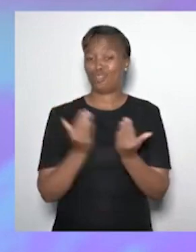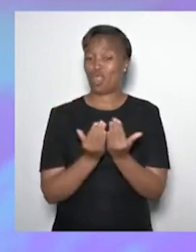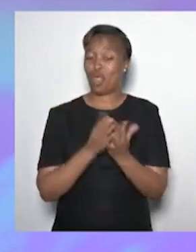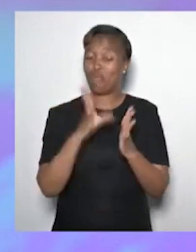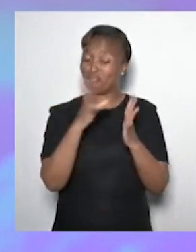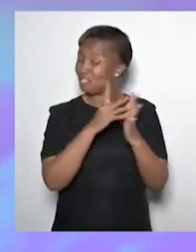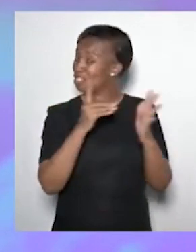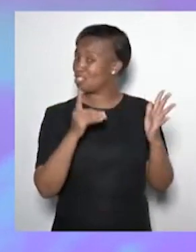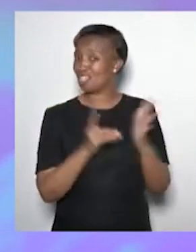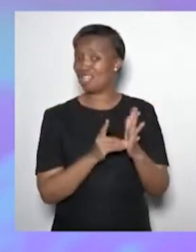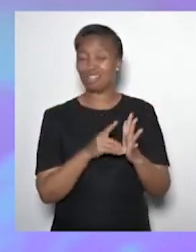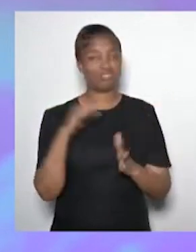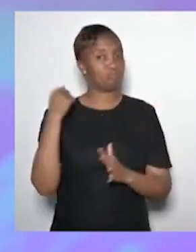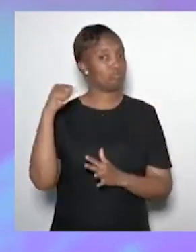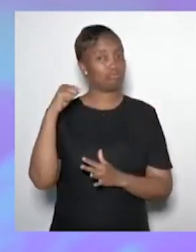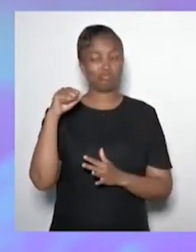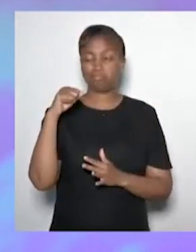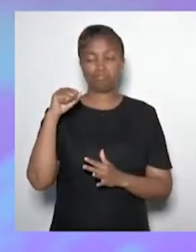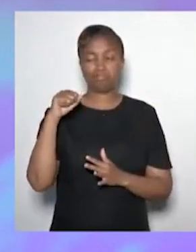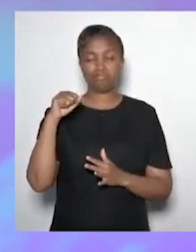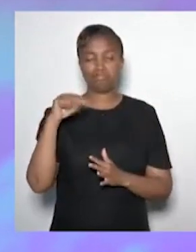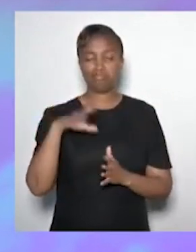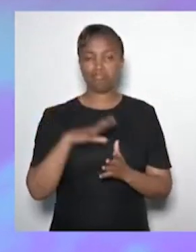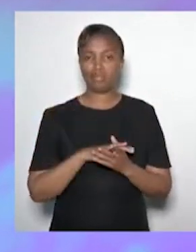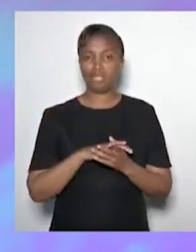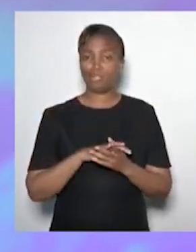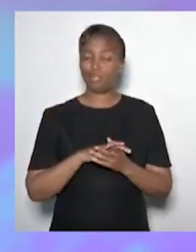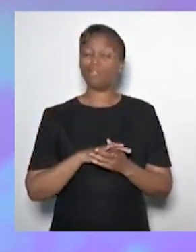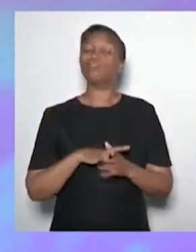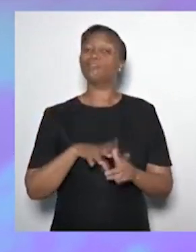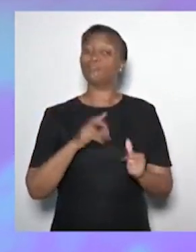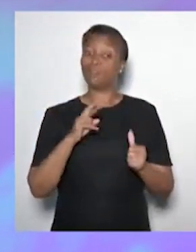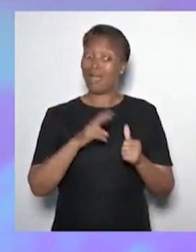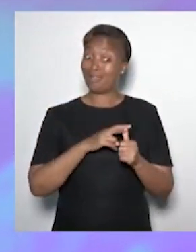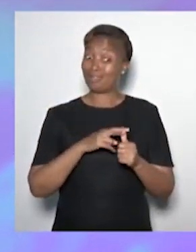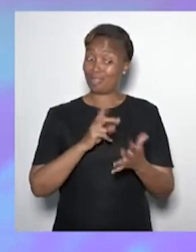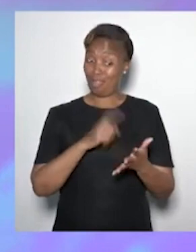concise dictionaries in order to answer right.